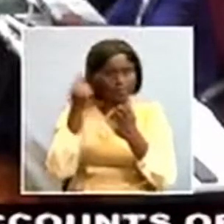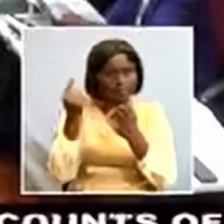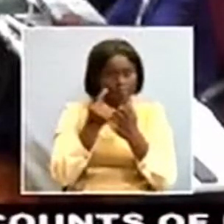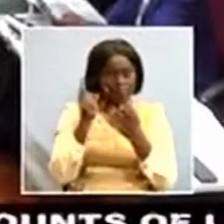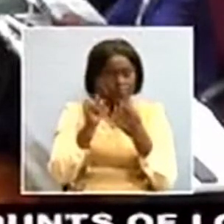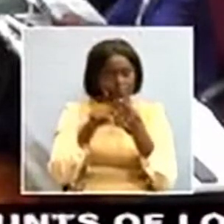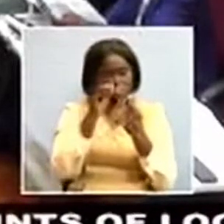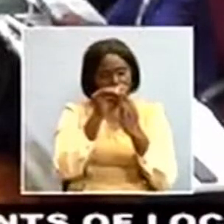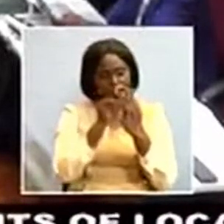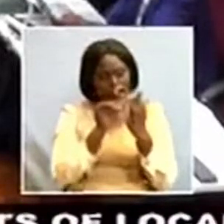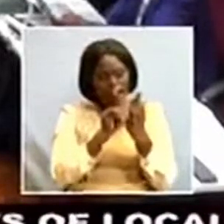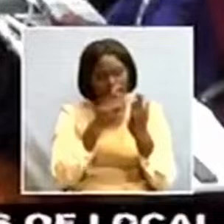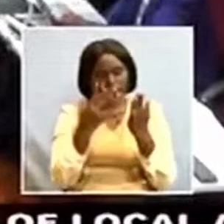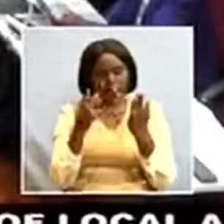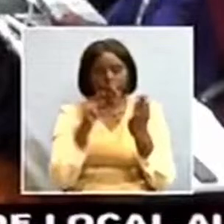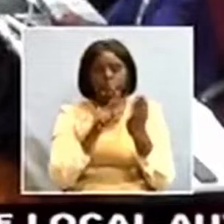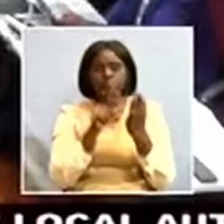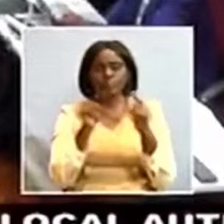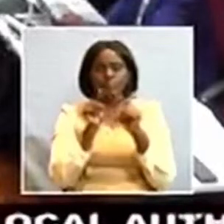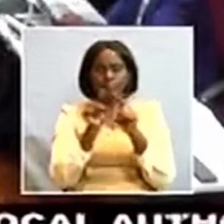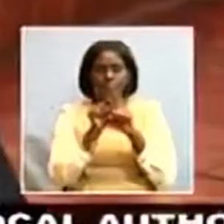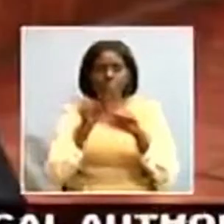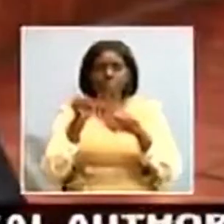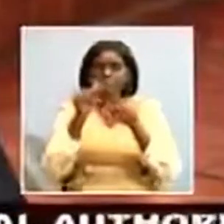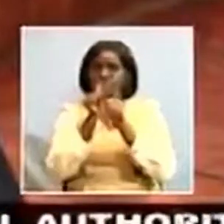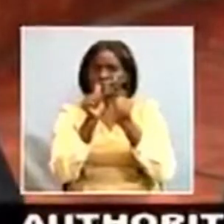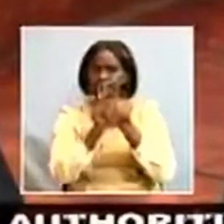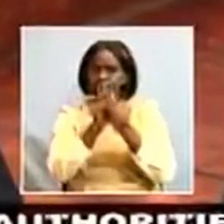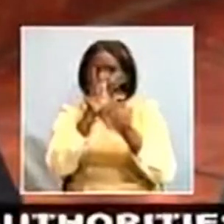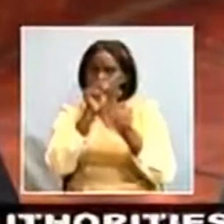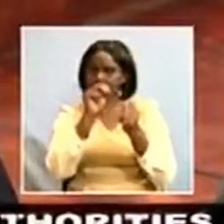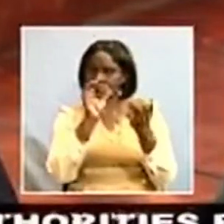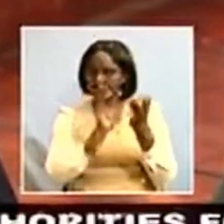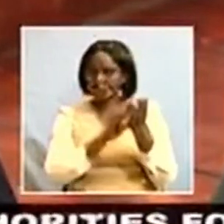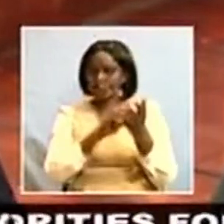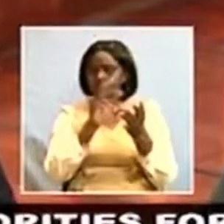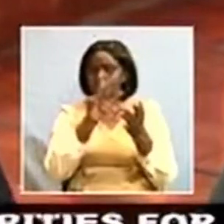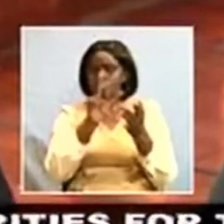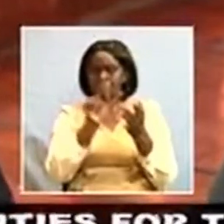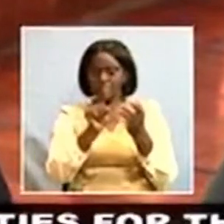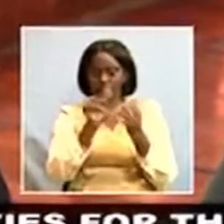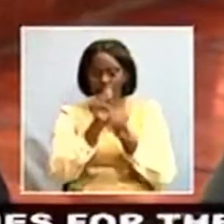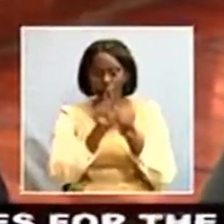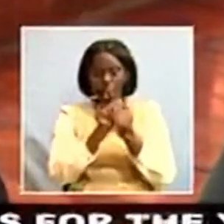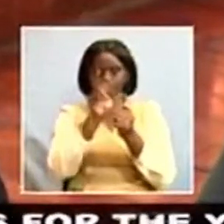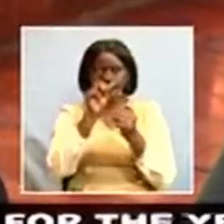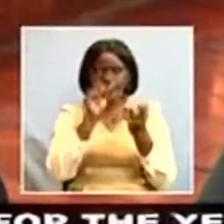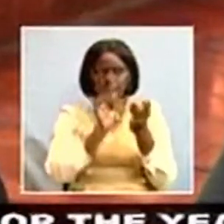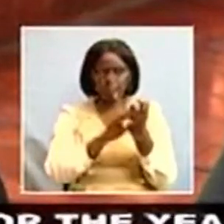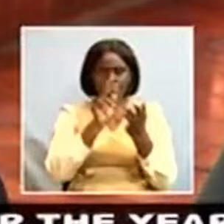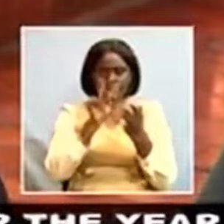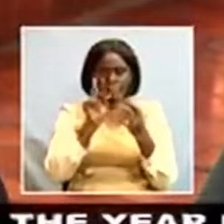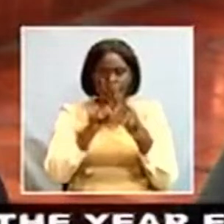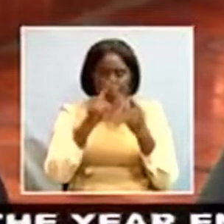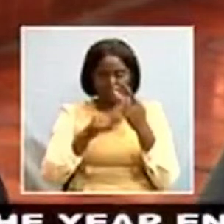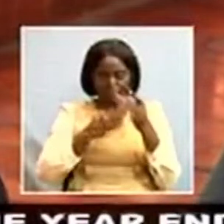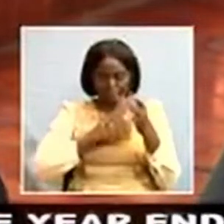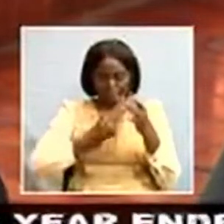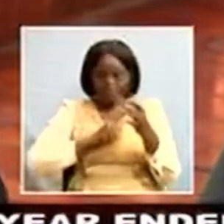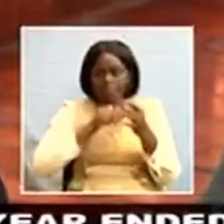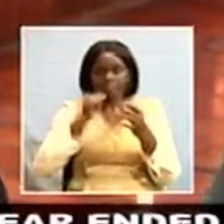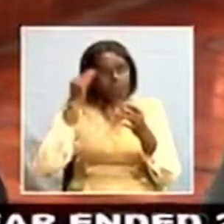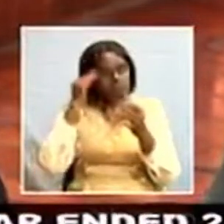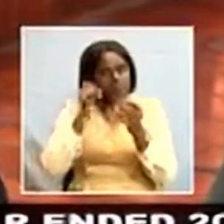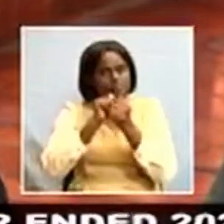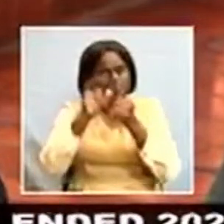inscribe the assets, and that was about 30,000 kwacha. However, I don't know, with your permission,